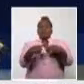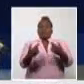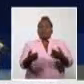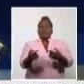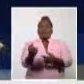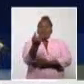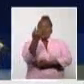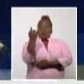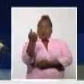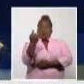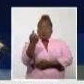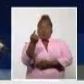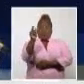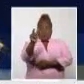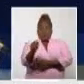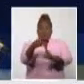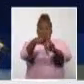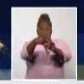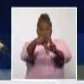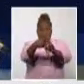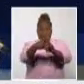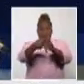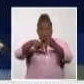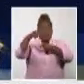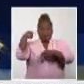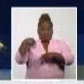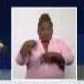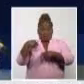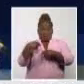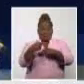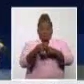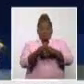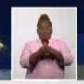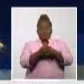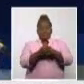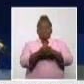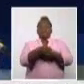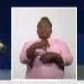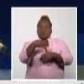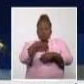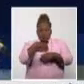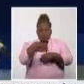The female sex was slightly higher.